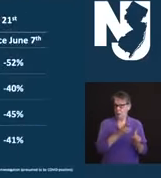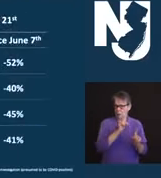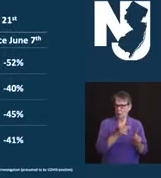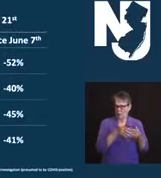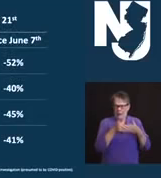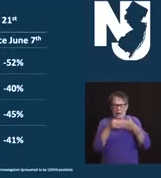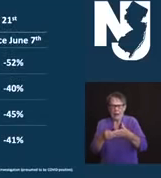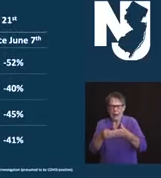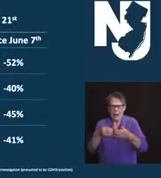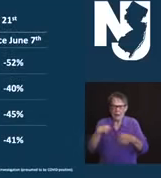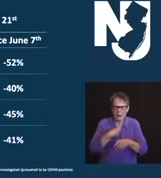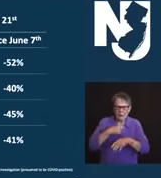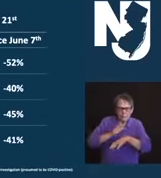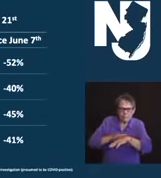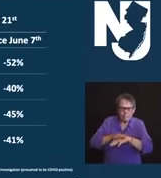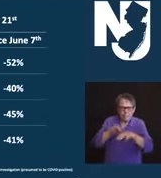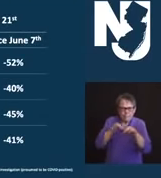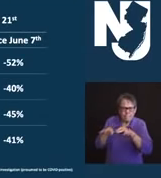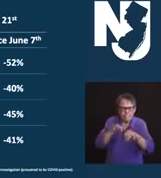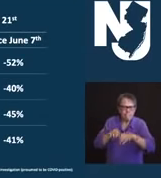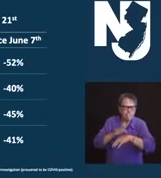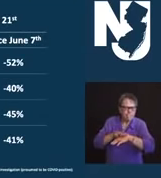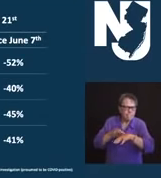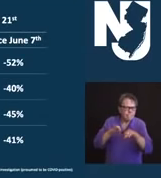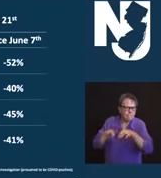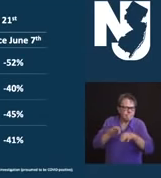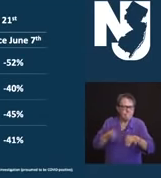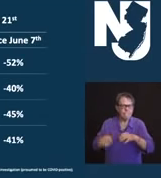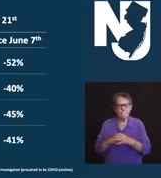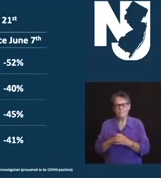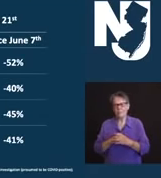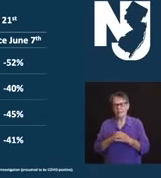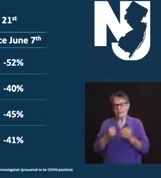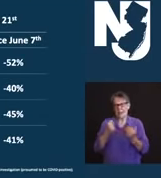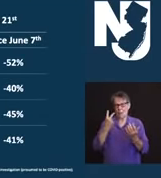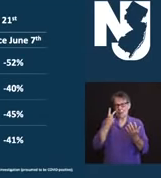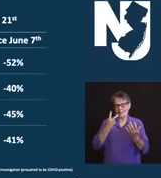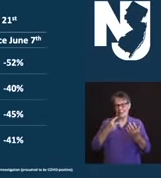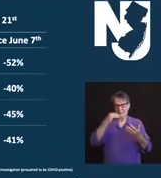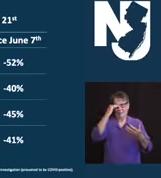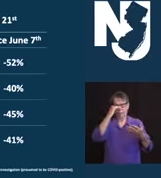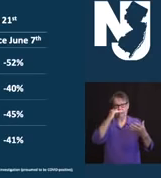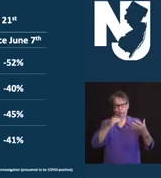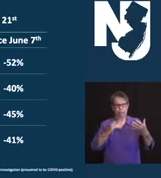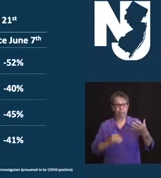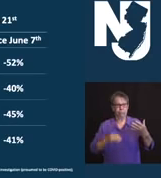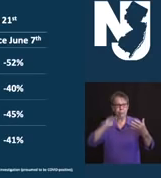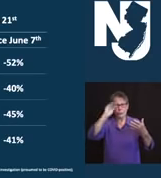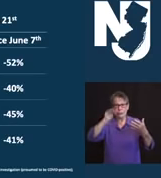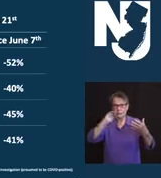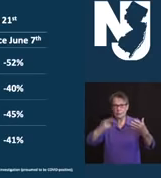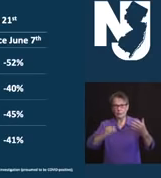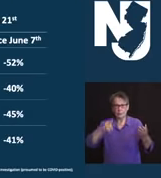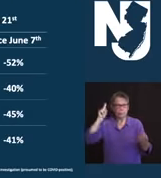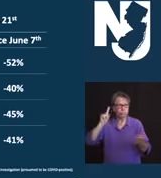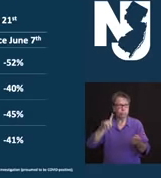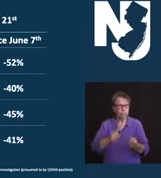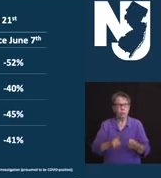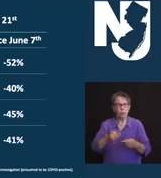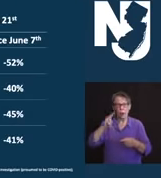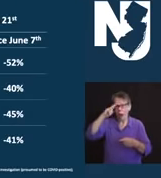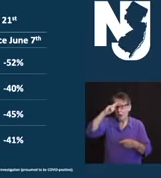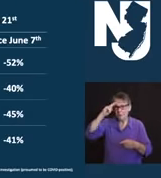up until now at least, are clear in the data we see from our hospitals. Look at those numbers. It's a staggering amount of progress.